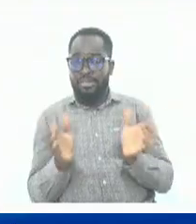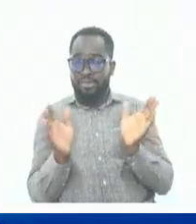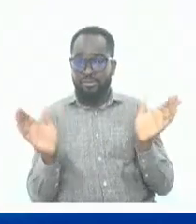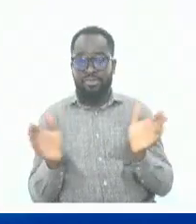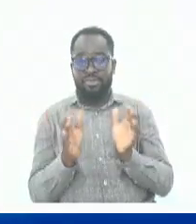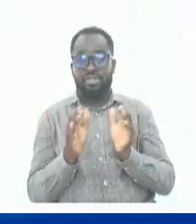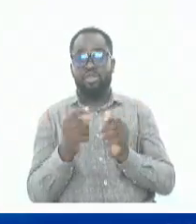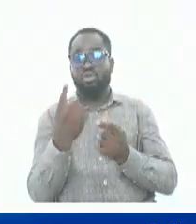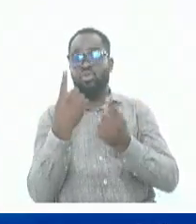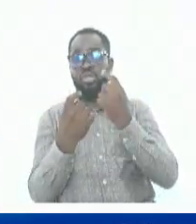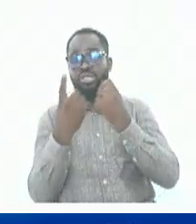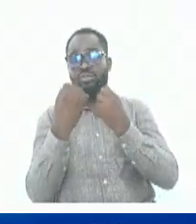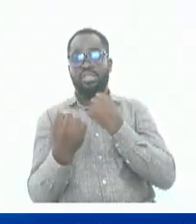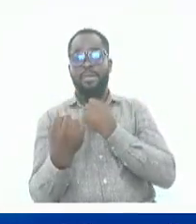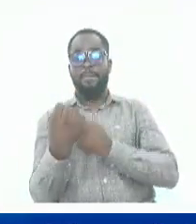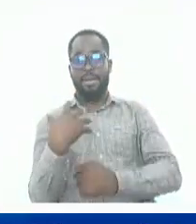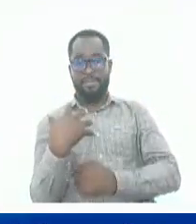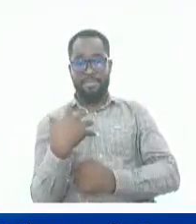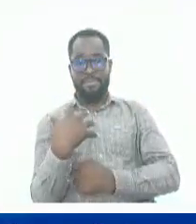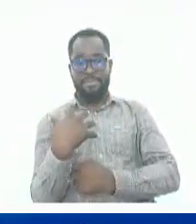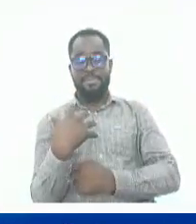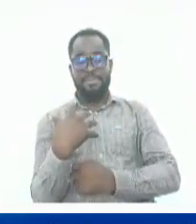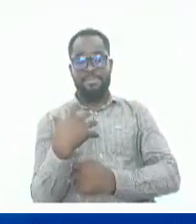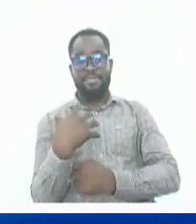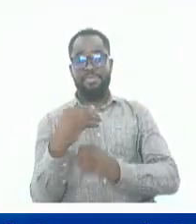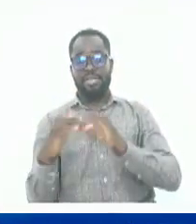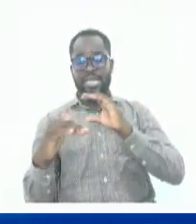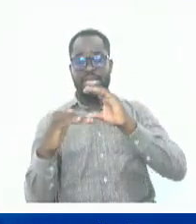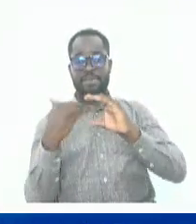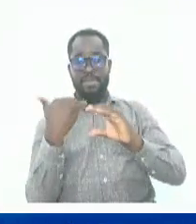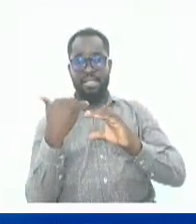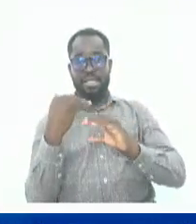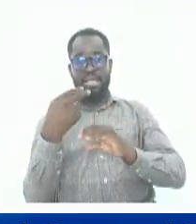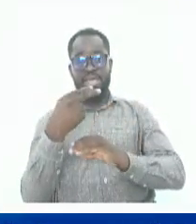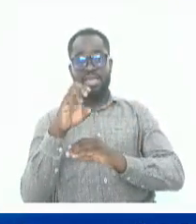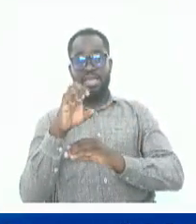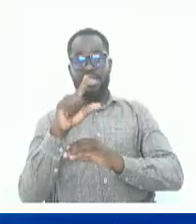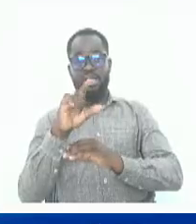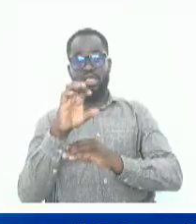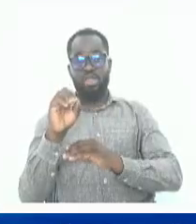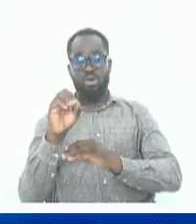in advance for the AGM by mailing them through to